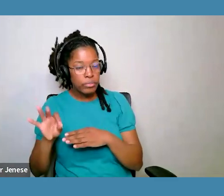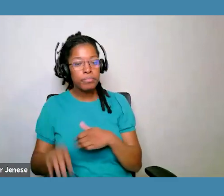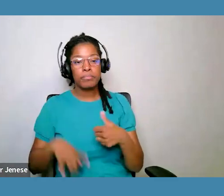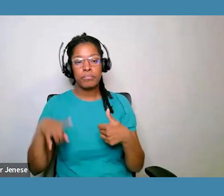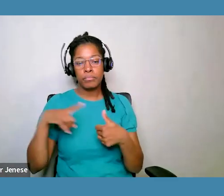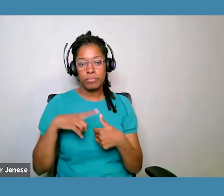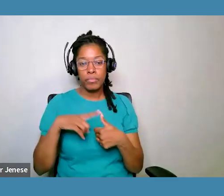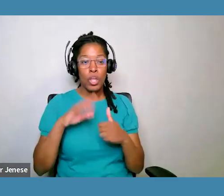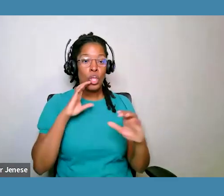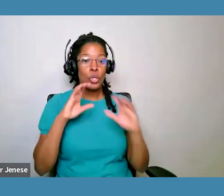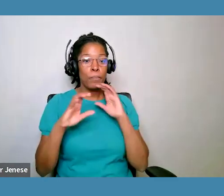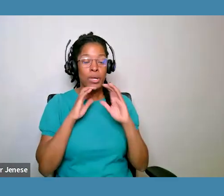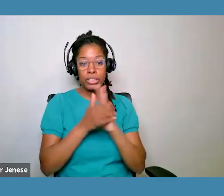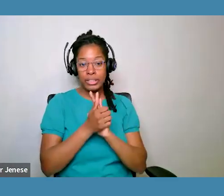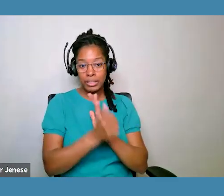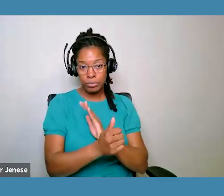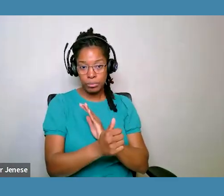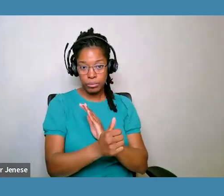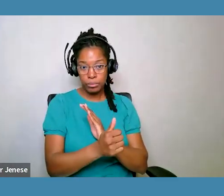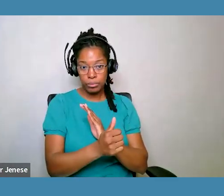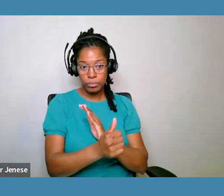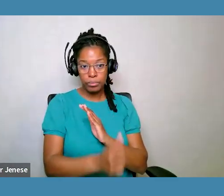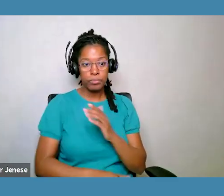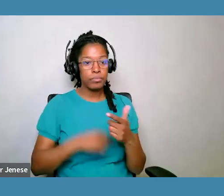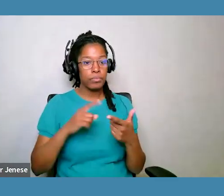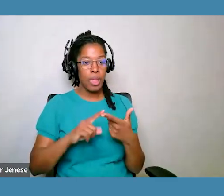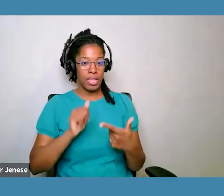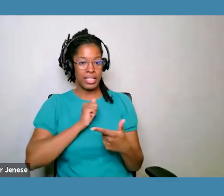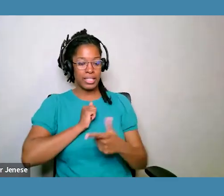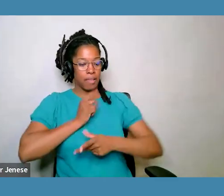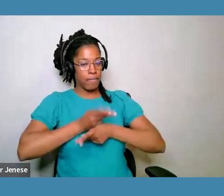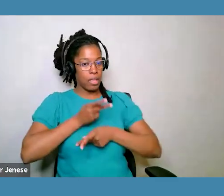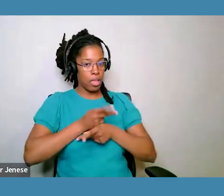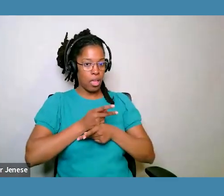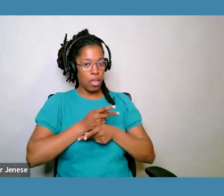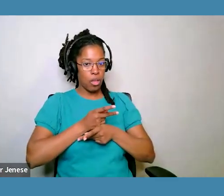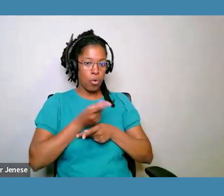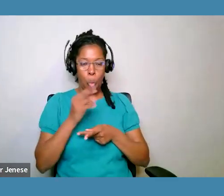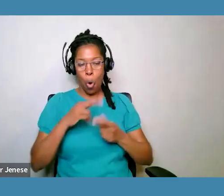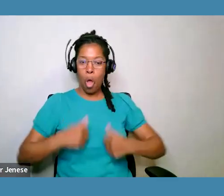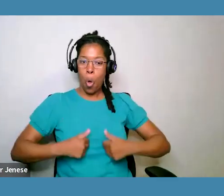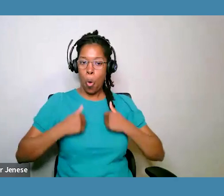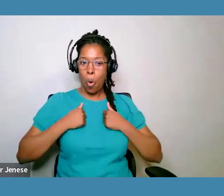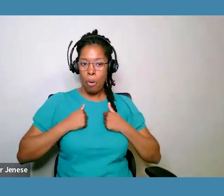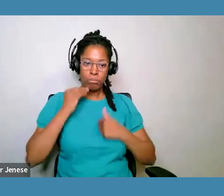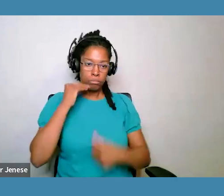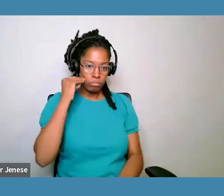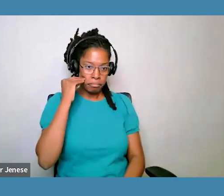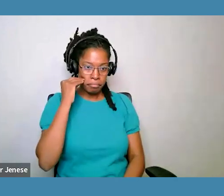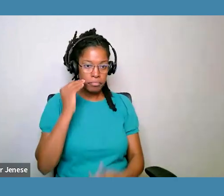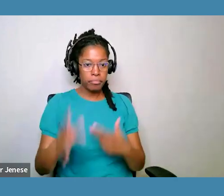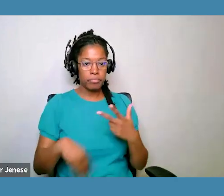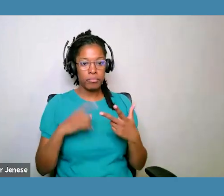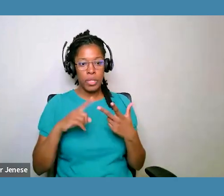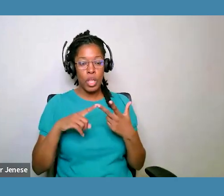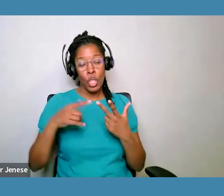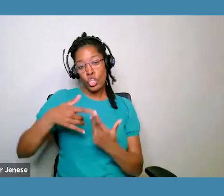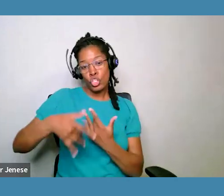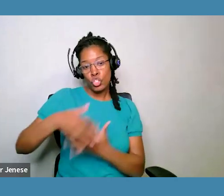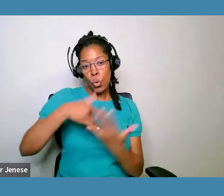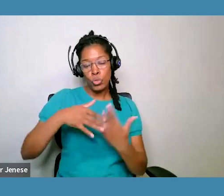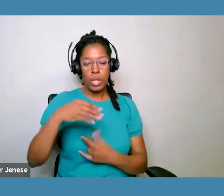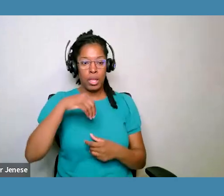are communication skills, self-care, home living, social and